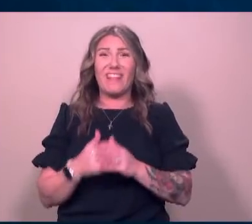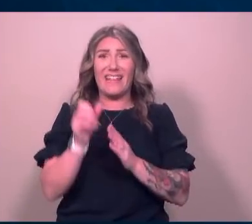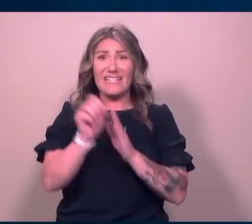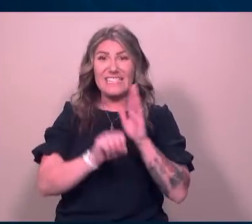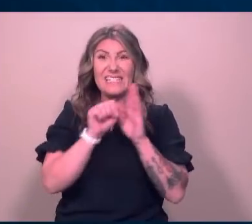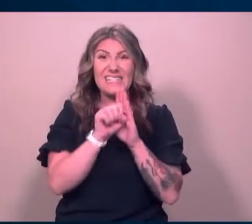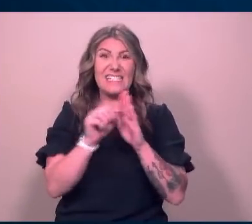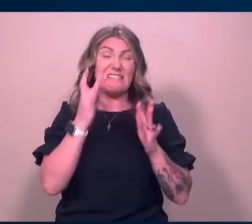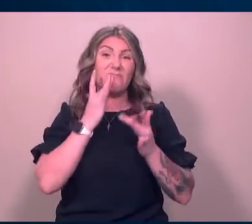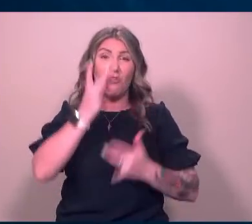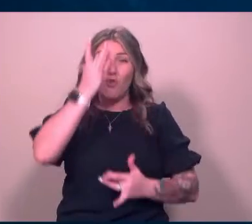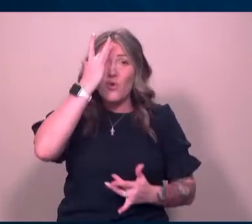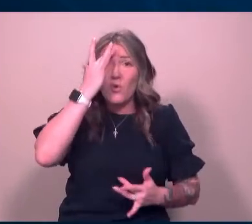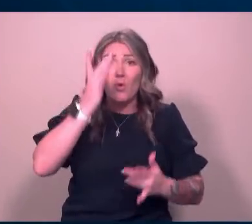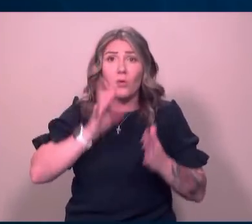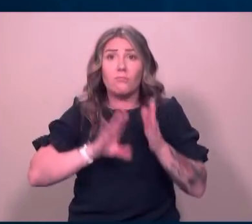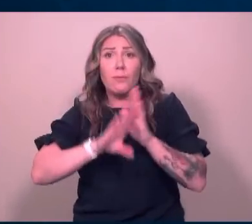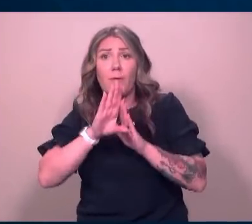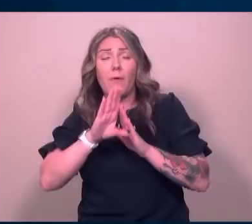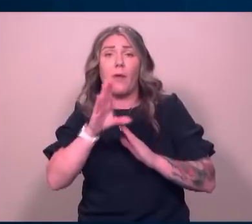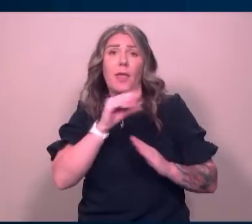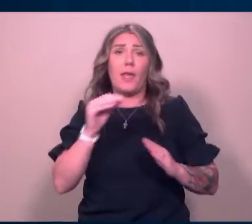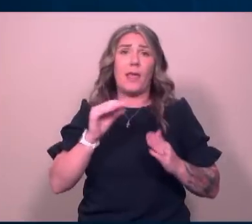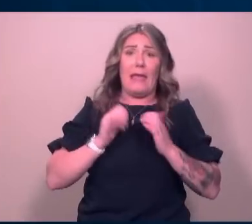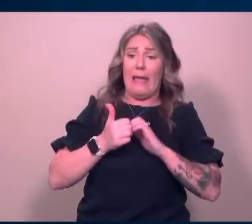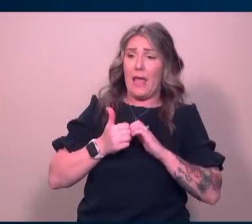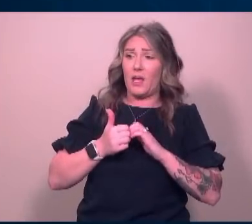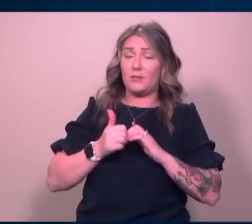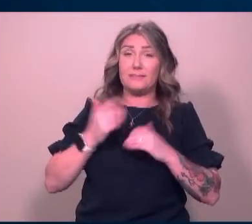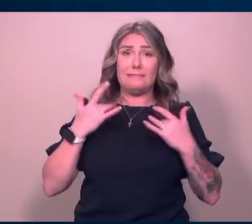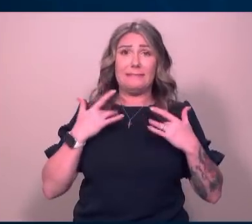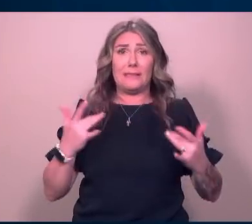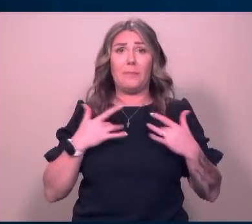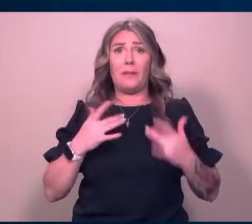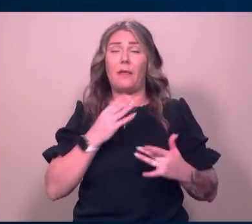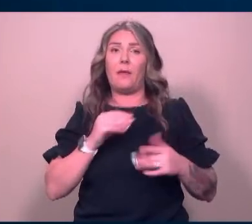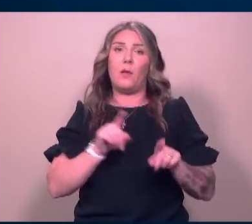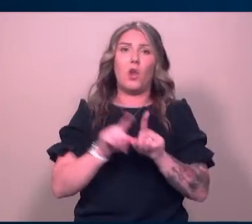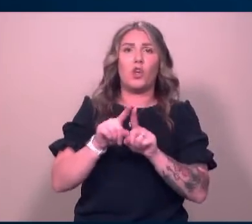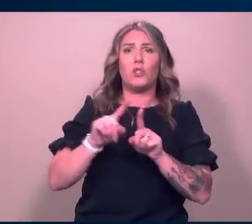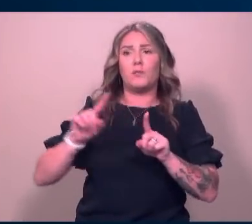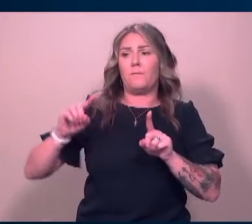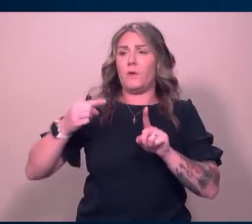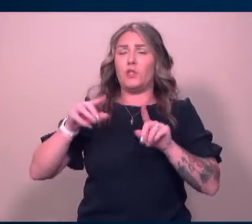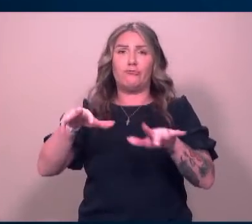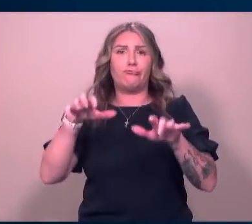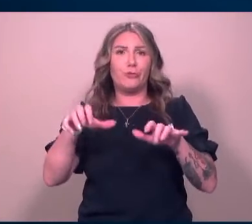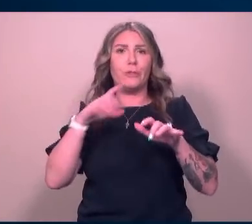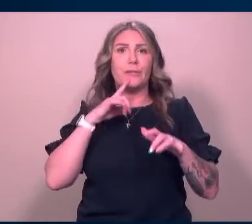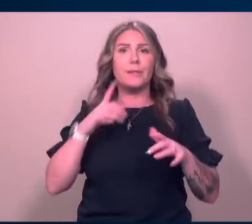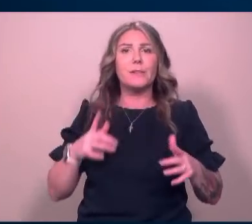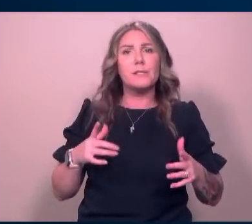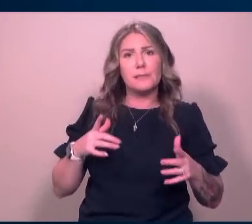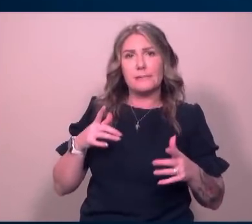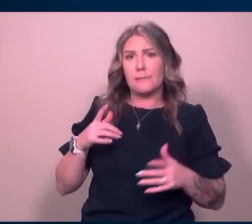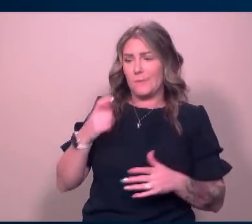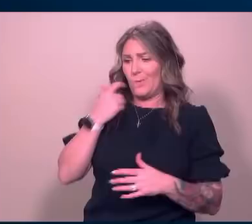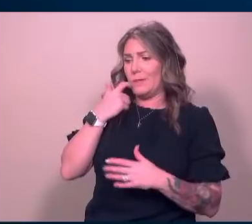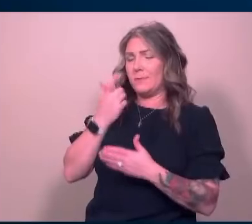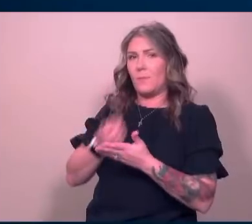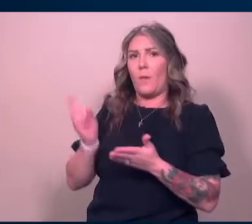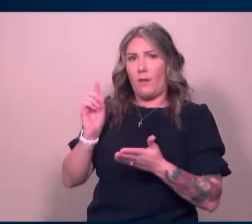seasonal spikes do start to manifest in the way they usually do. And also, since we just did have our first freeze over this last